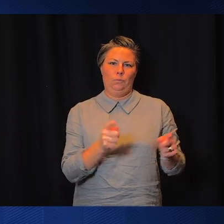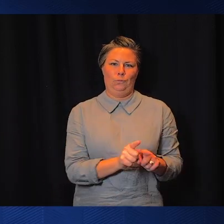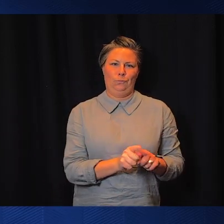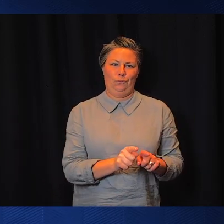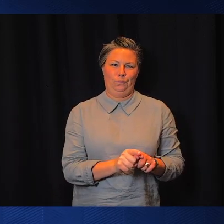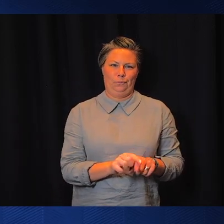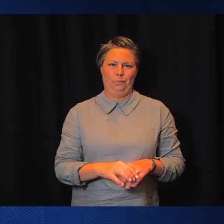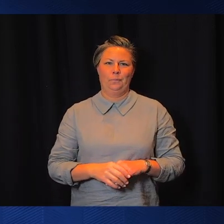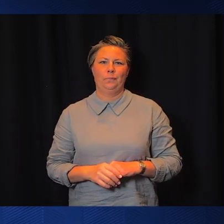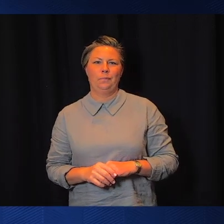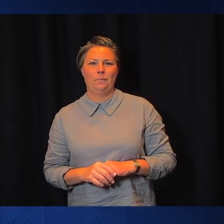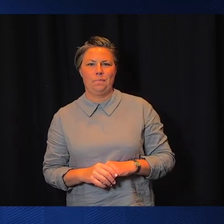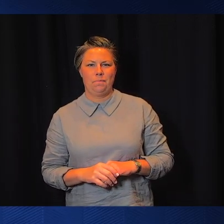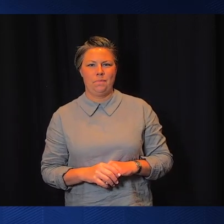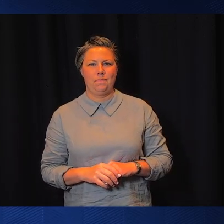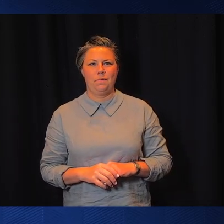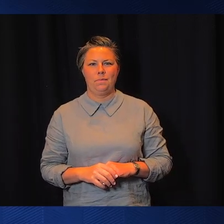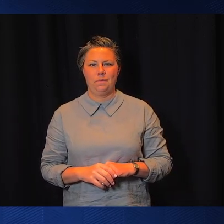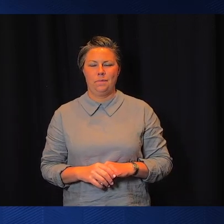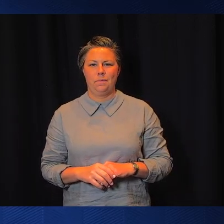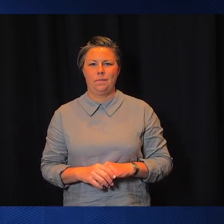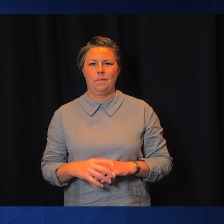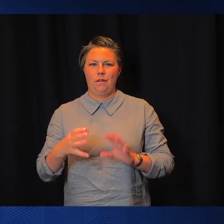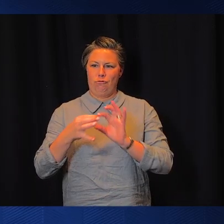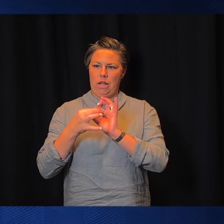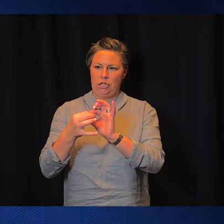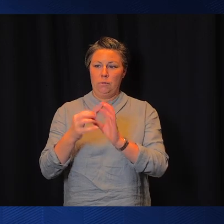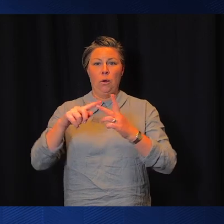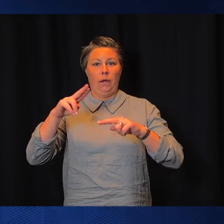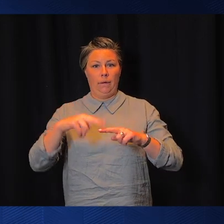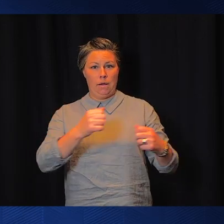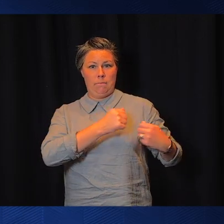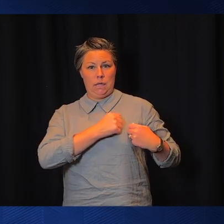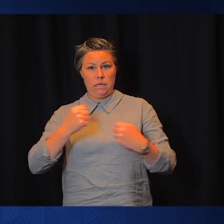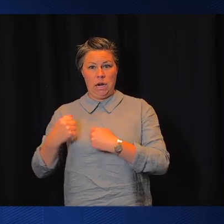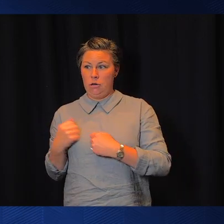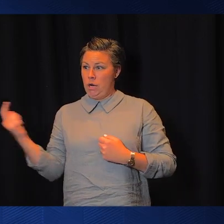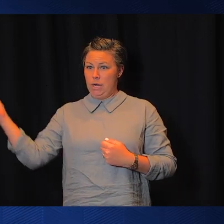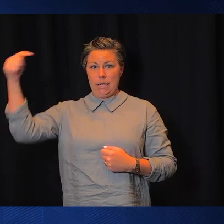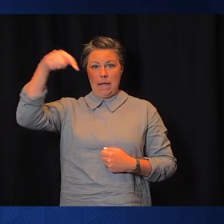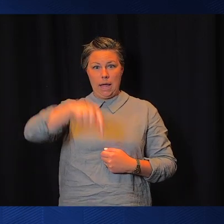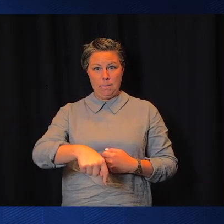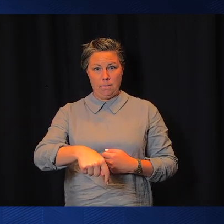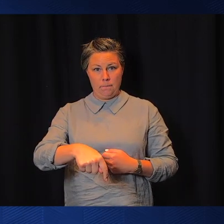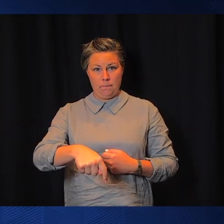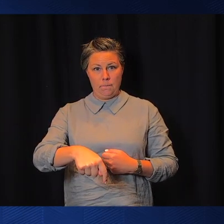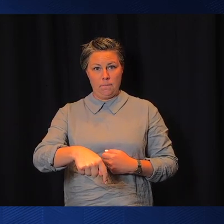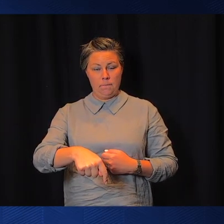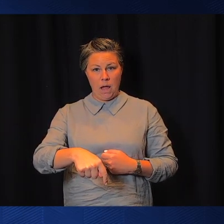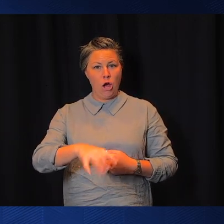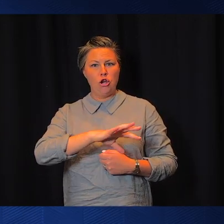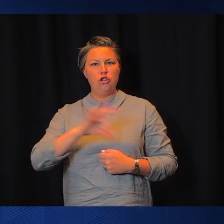case. So my message to you, when you do that exercise, bring your civil society